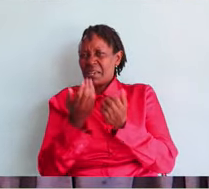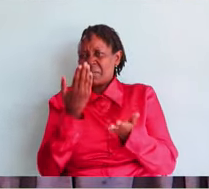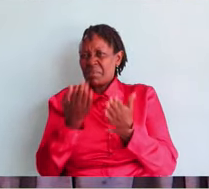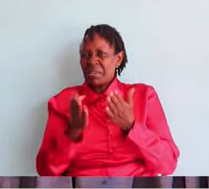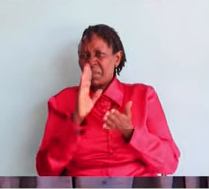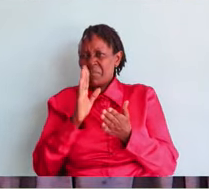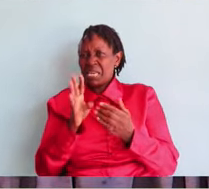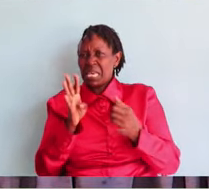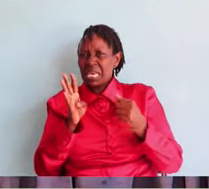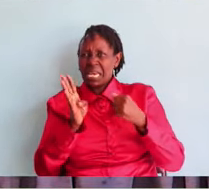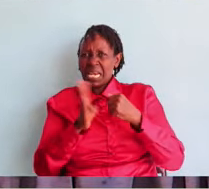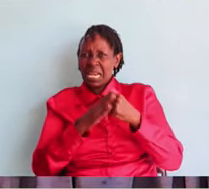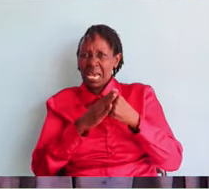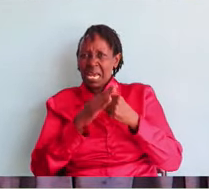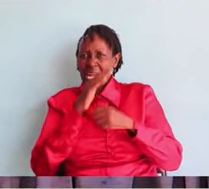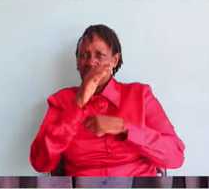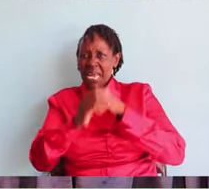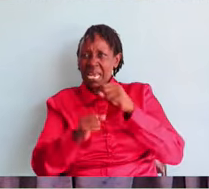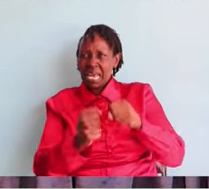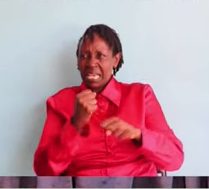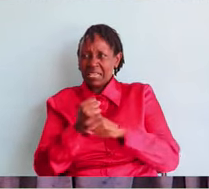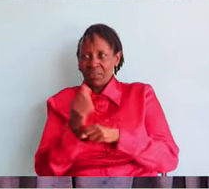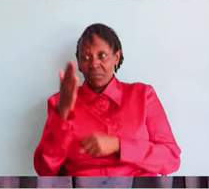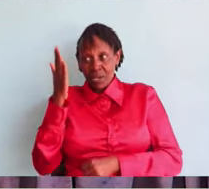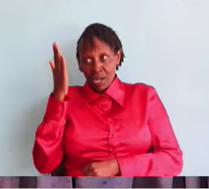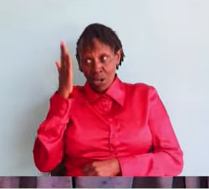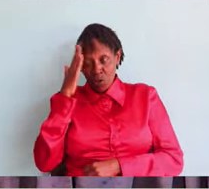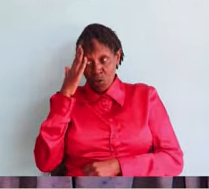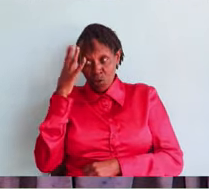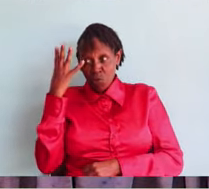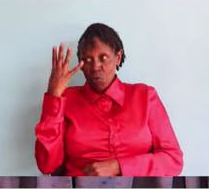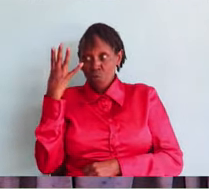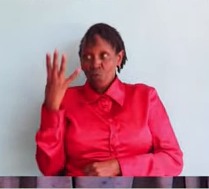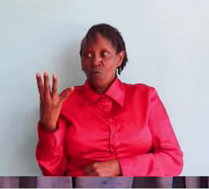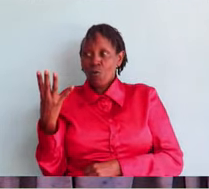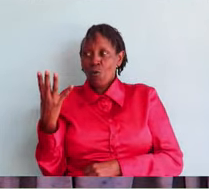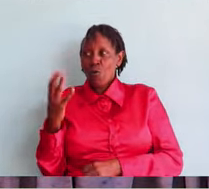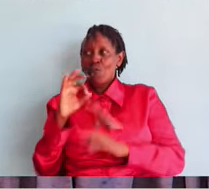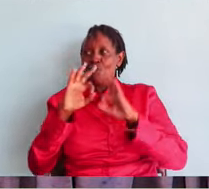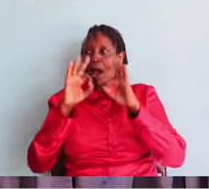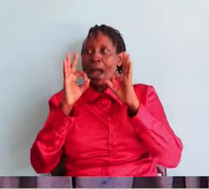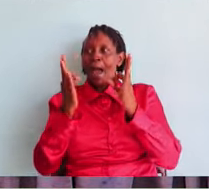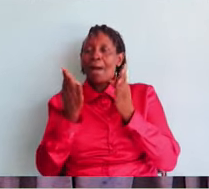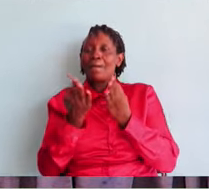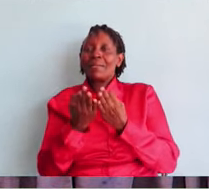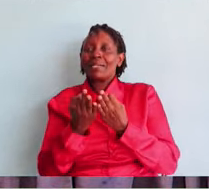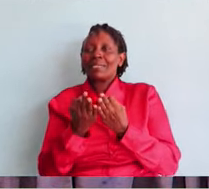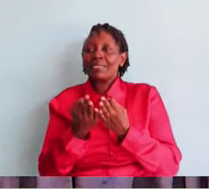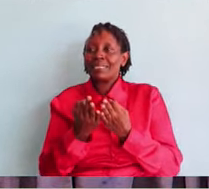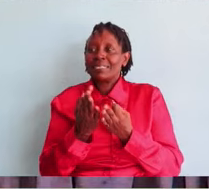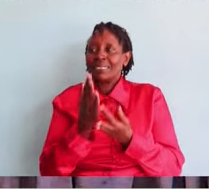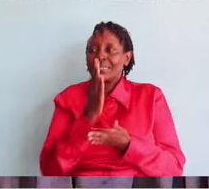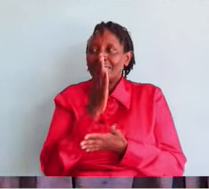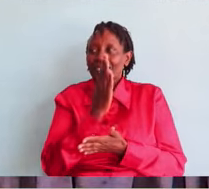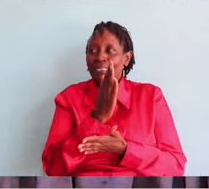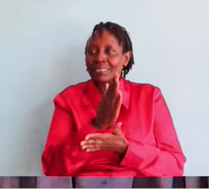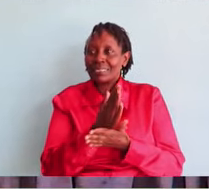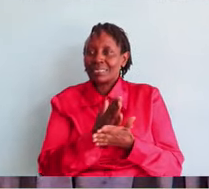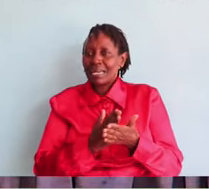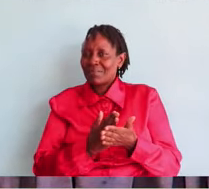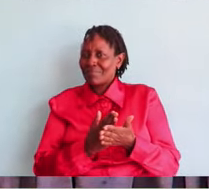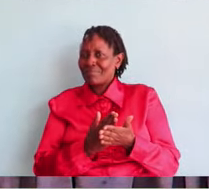knew just 4 families. Actually, maybe some have families, because you may have known one person and not the